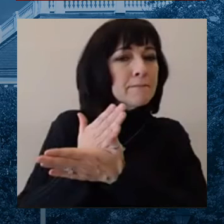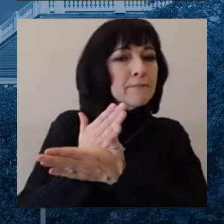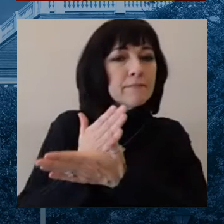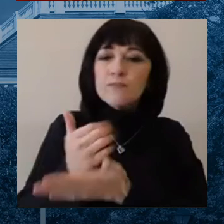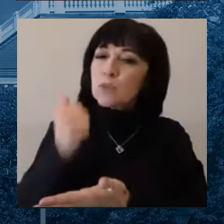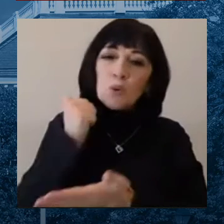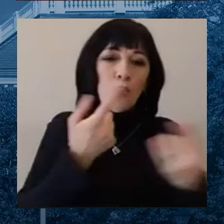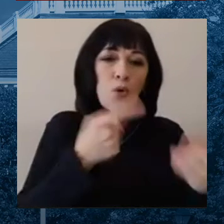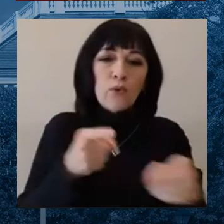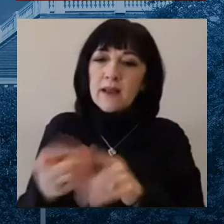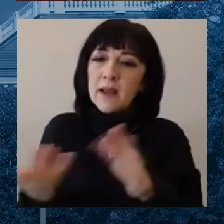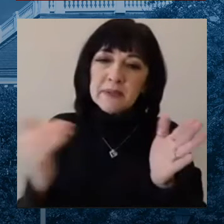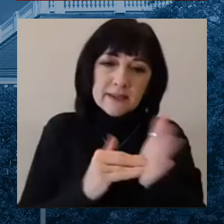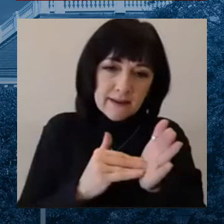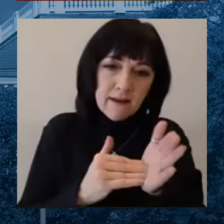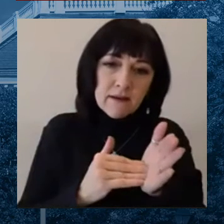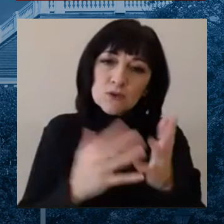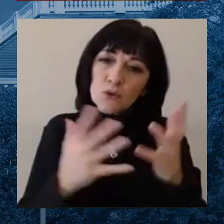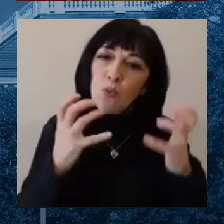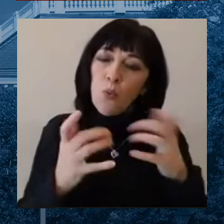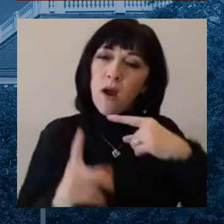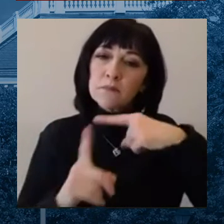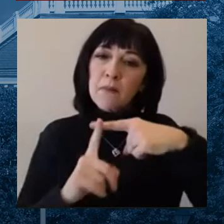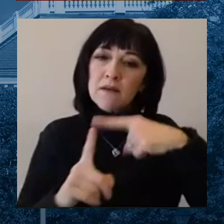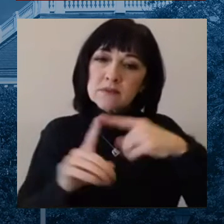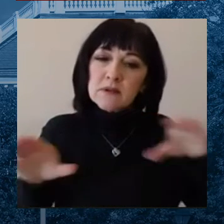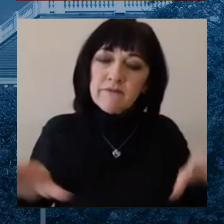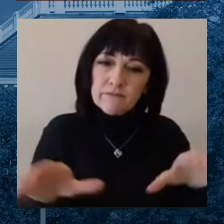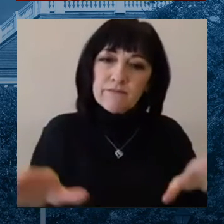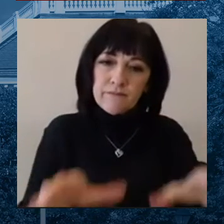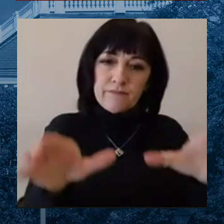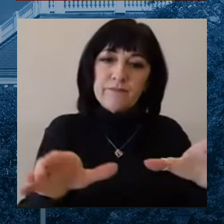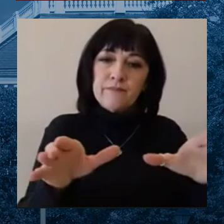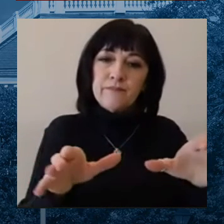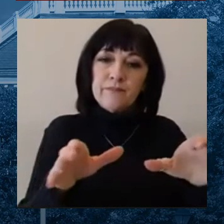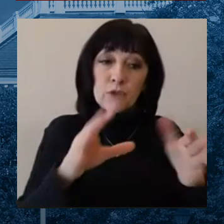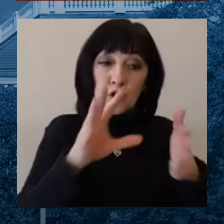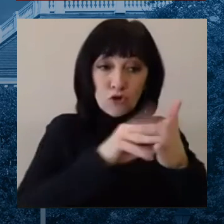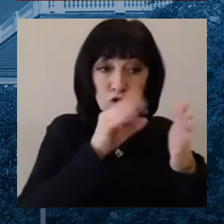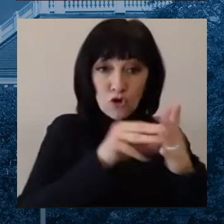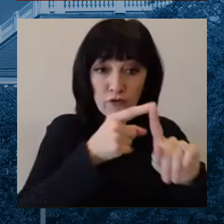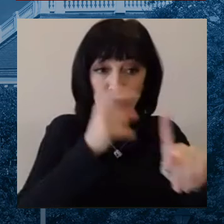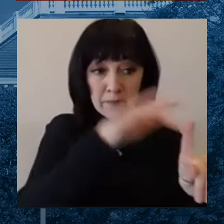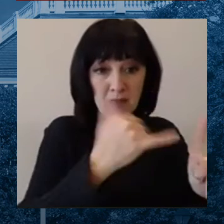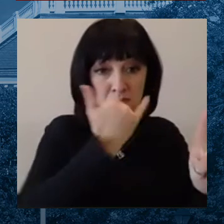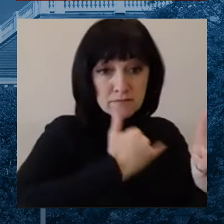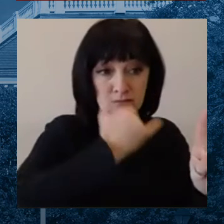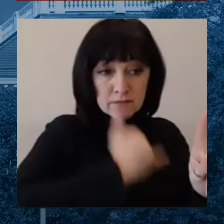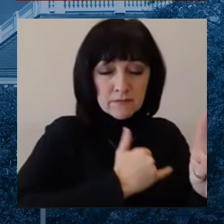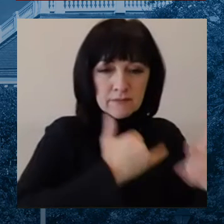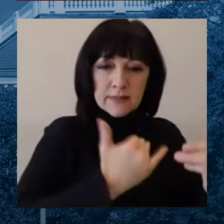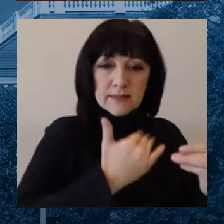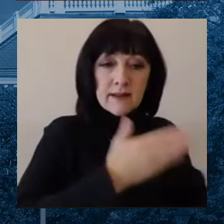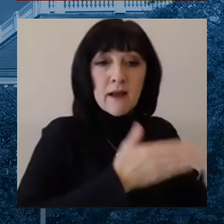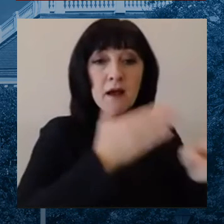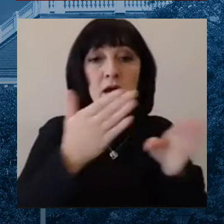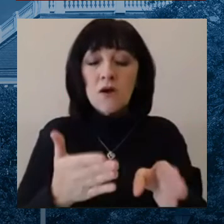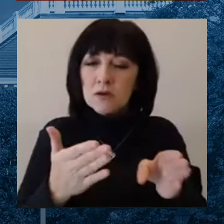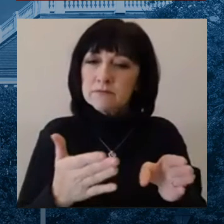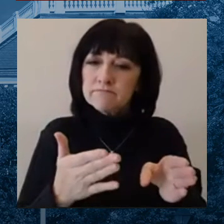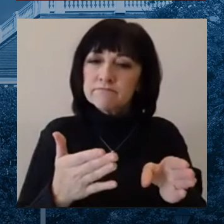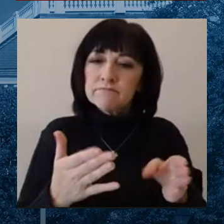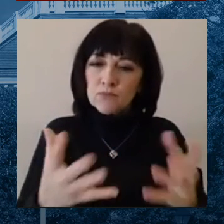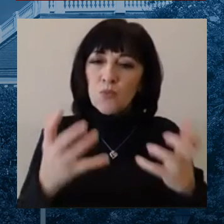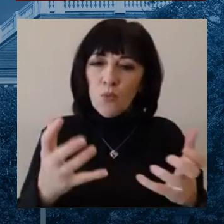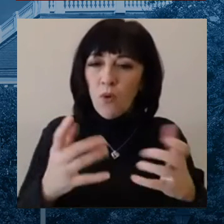positive and constructive action, where all of us reach across the aisle and